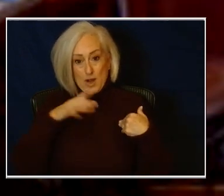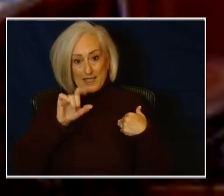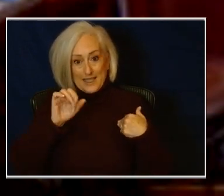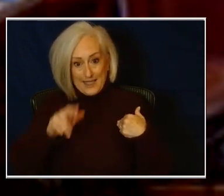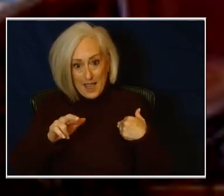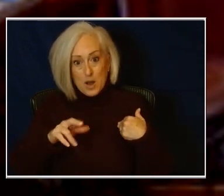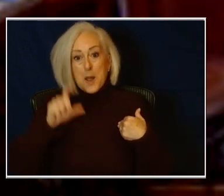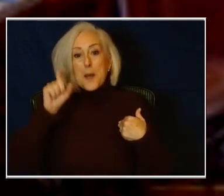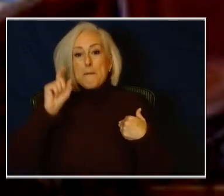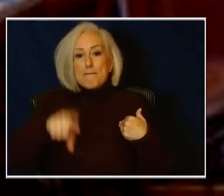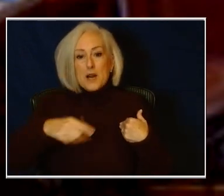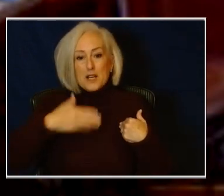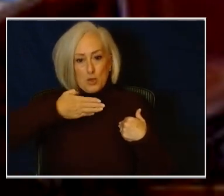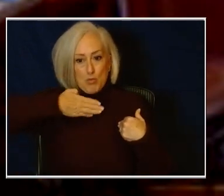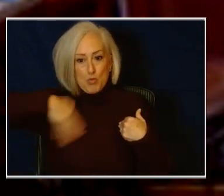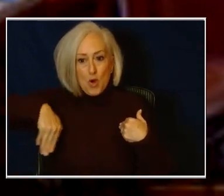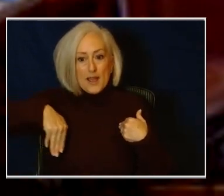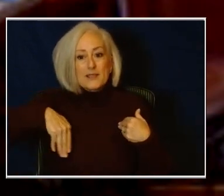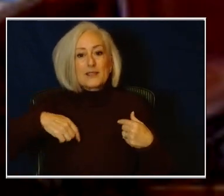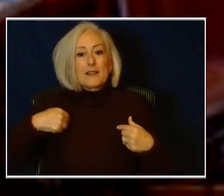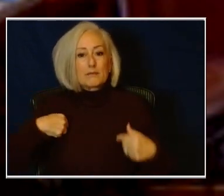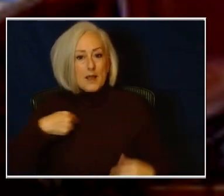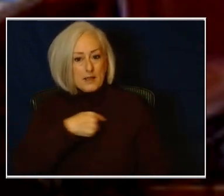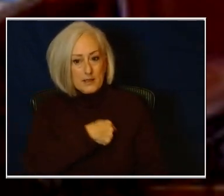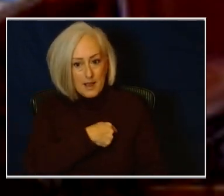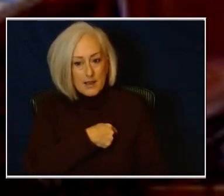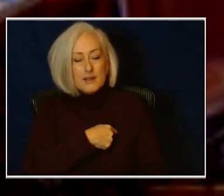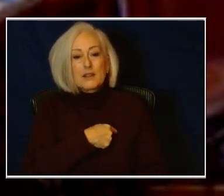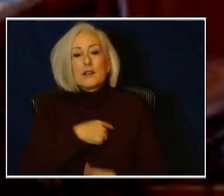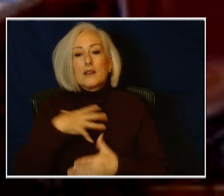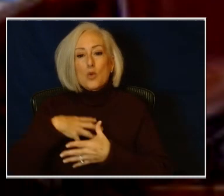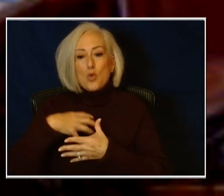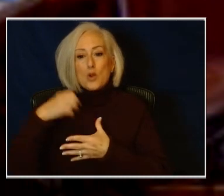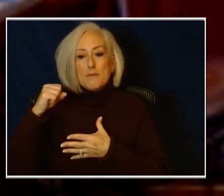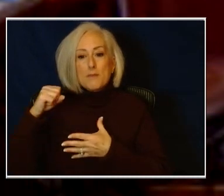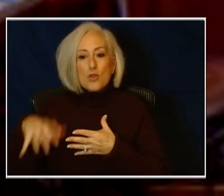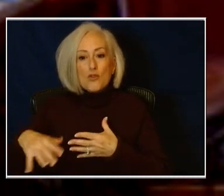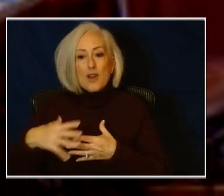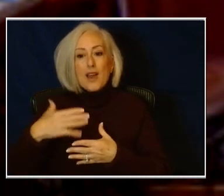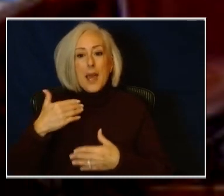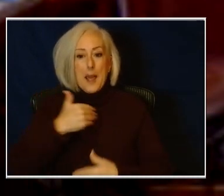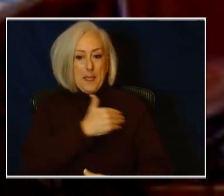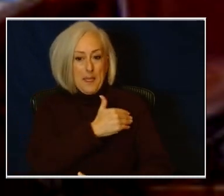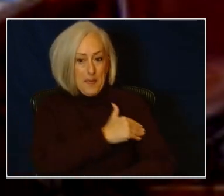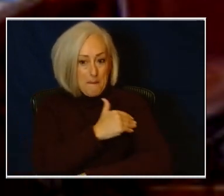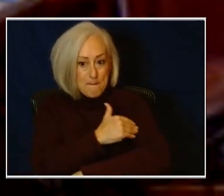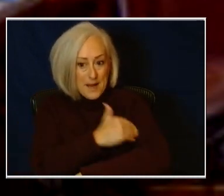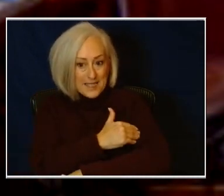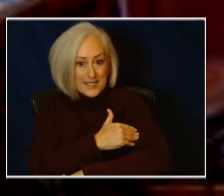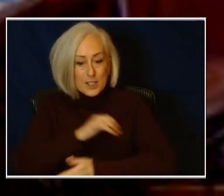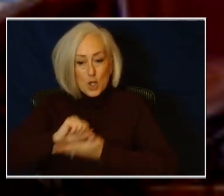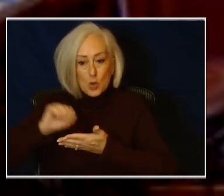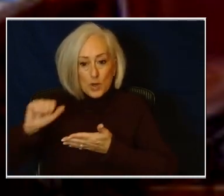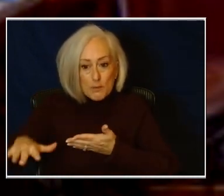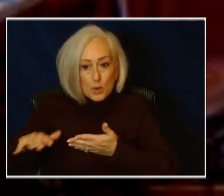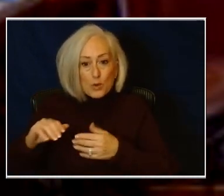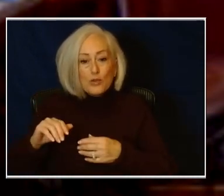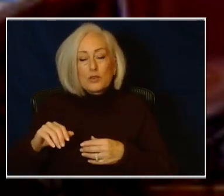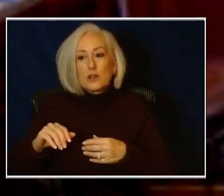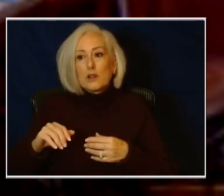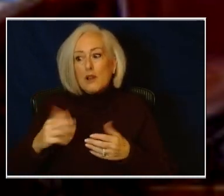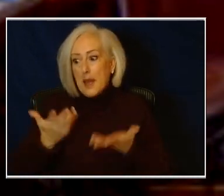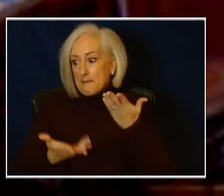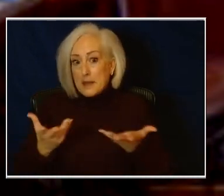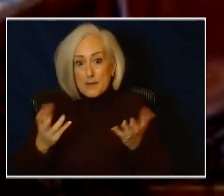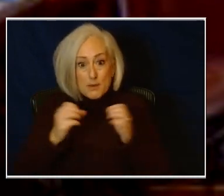a mastectomy, where parts, not only the breast was taken, but parts of the muscle, and it could be even more. And now we